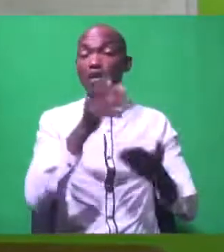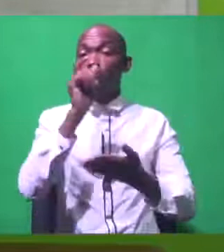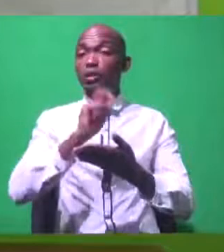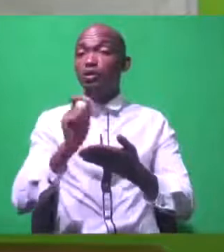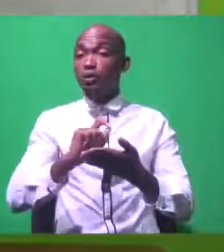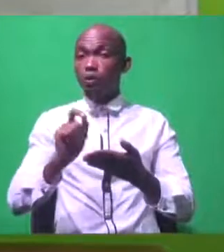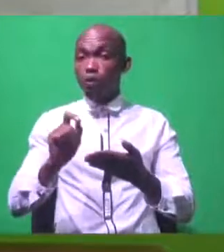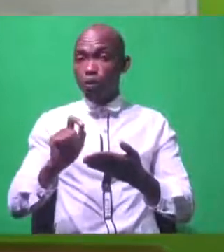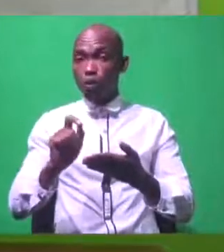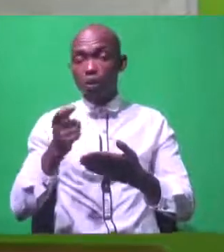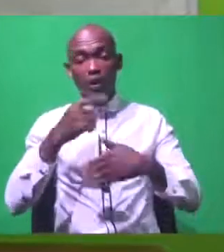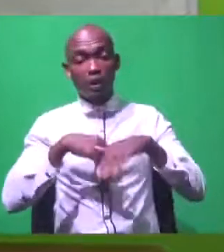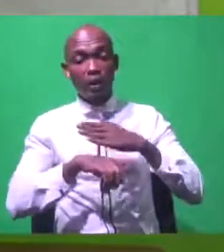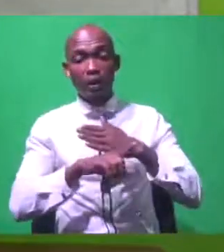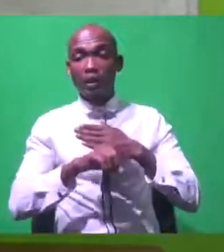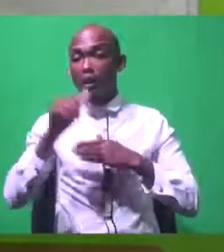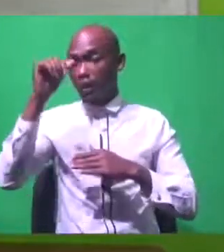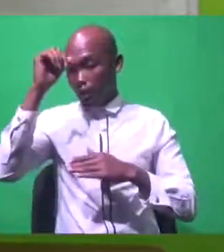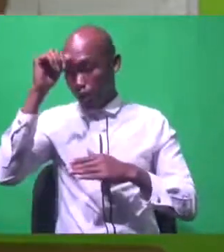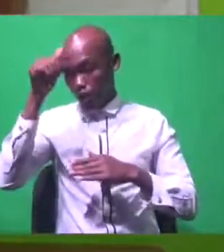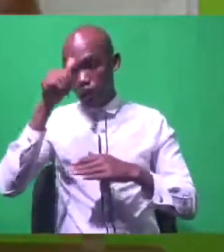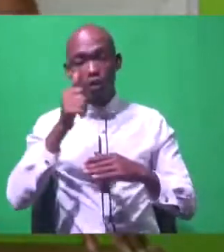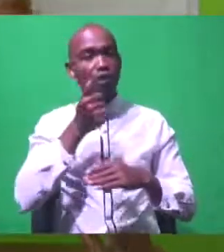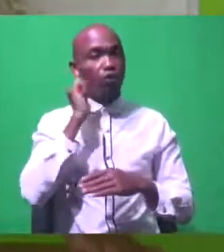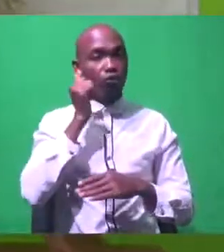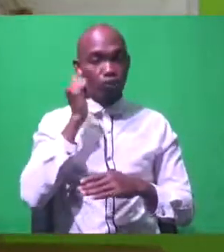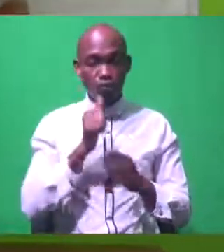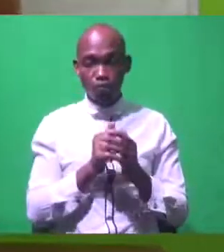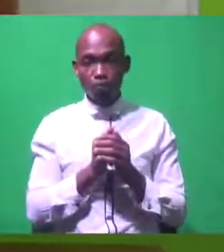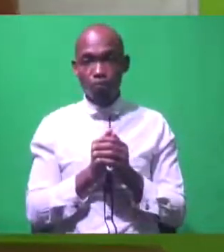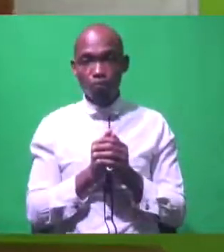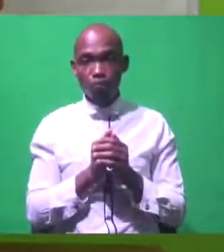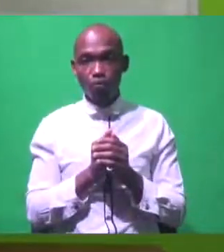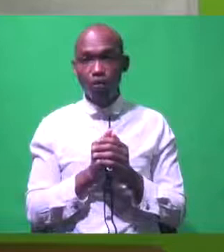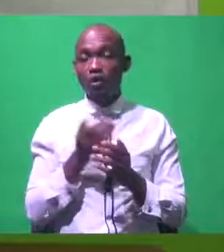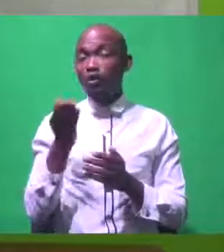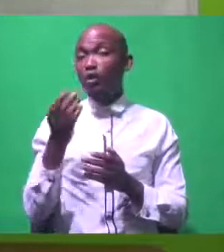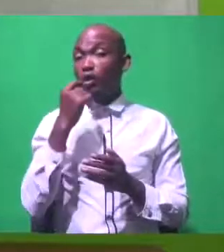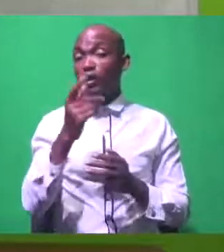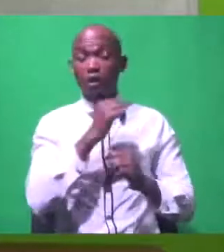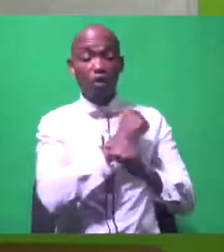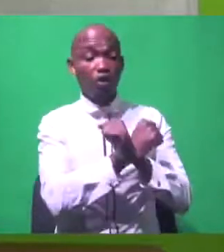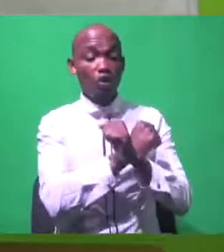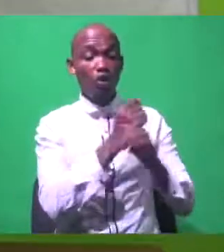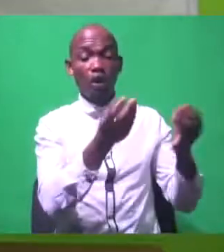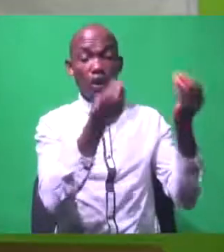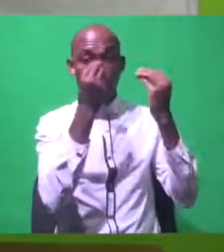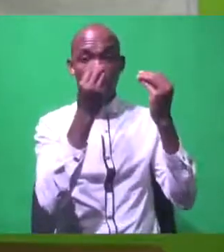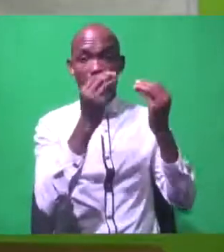the Asians. So we can say the colonial education based on racism